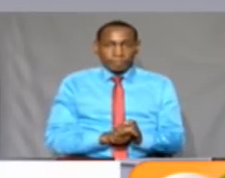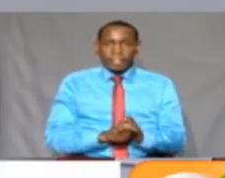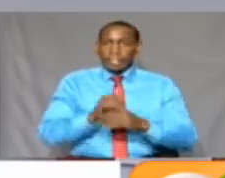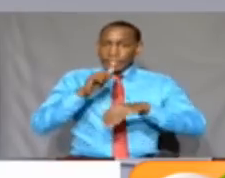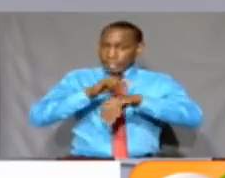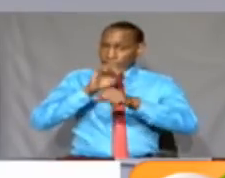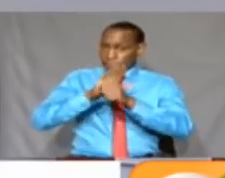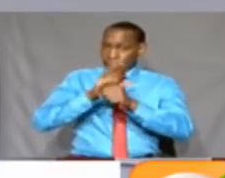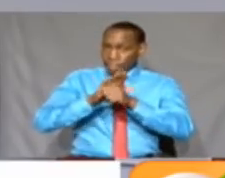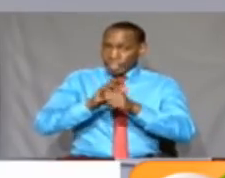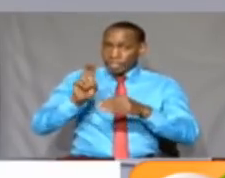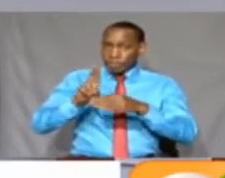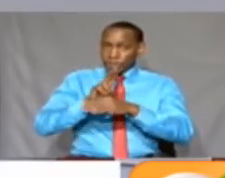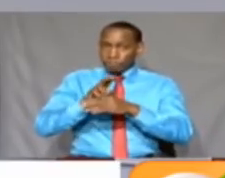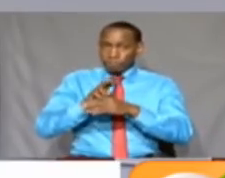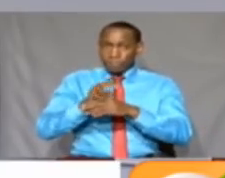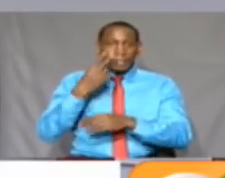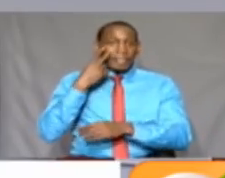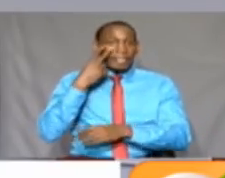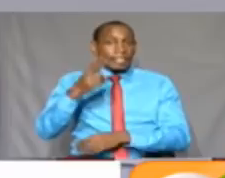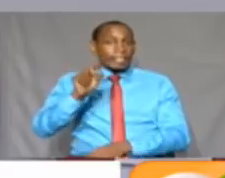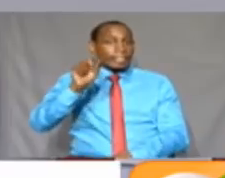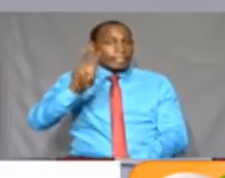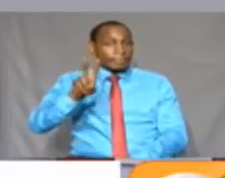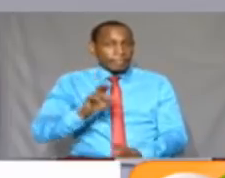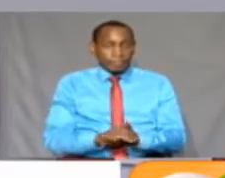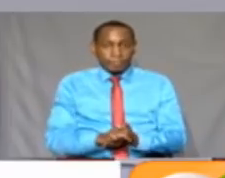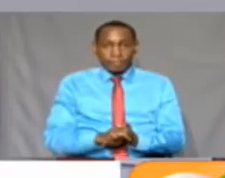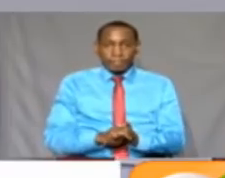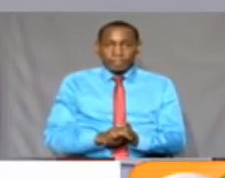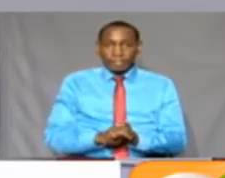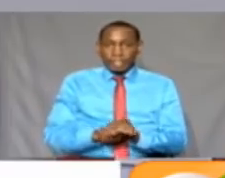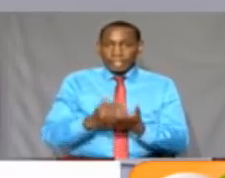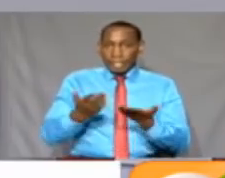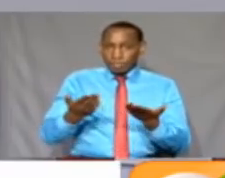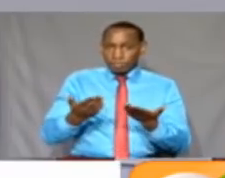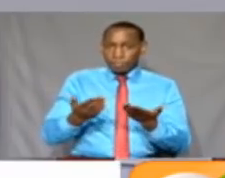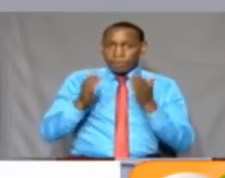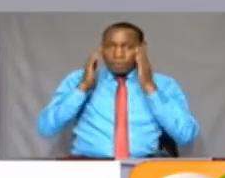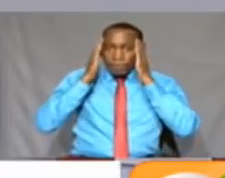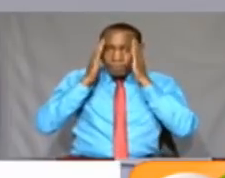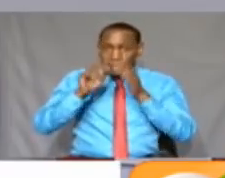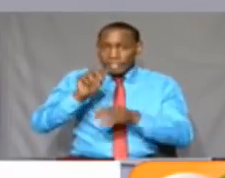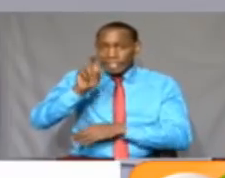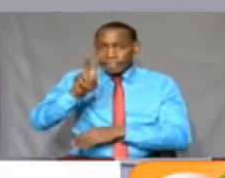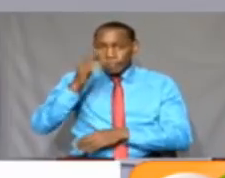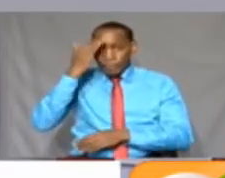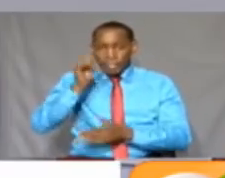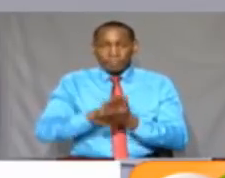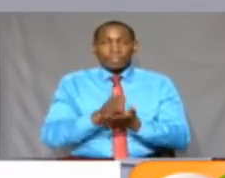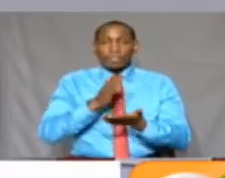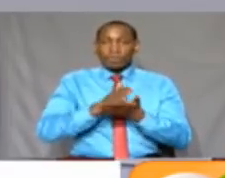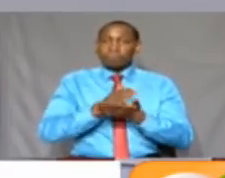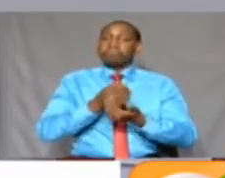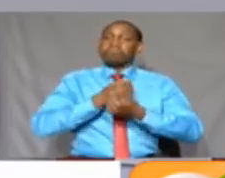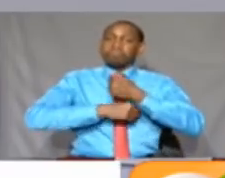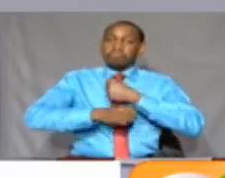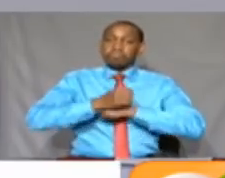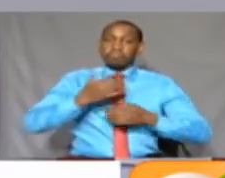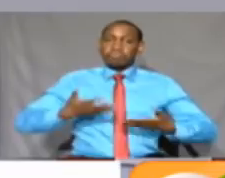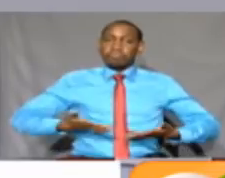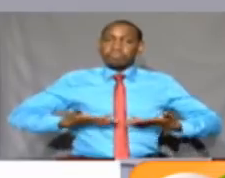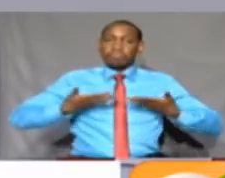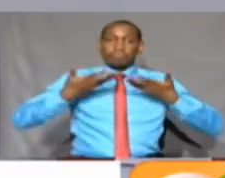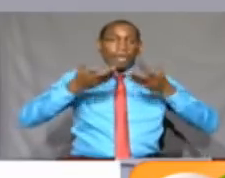time is spent watching TV. Mm-hmm. So his parenting is on TV. Yeah. Because he was acting out. That's